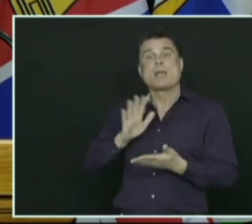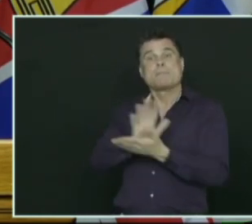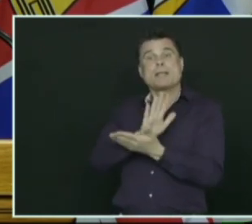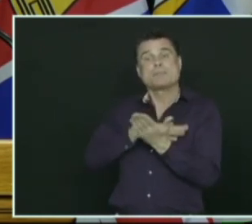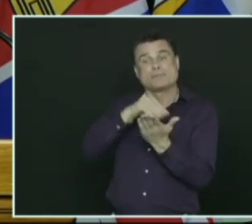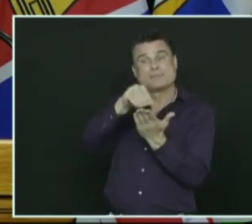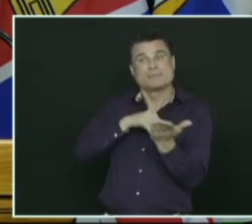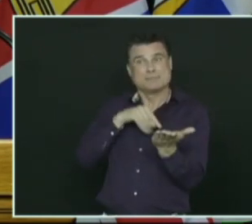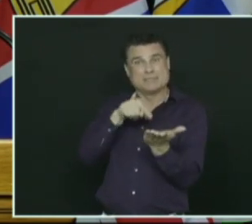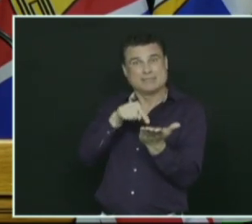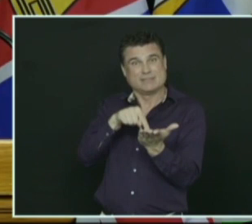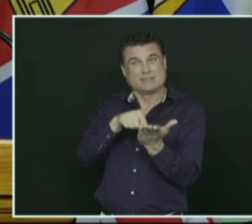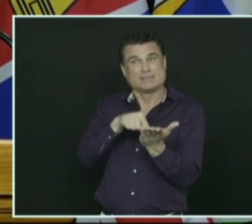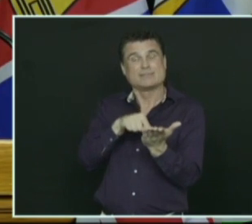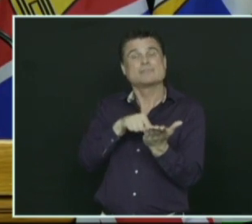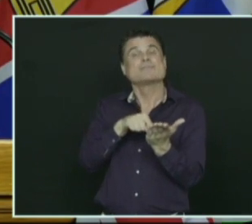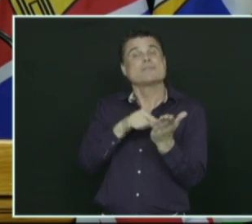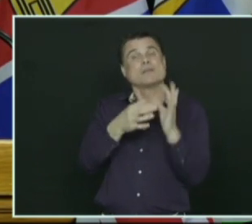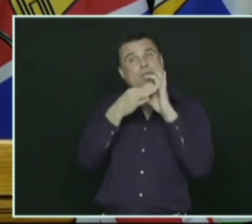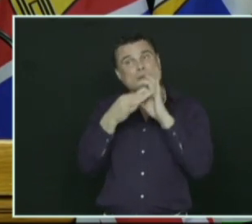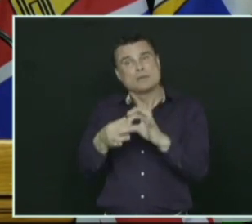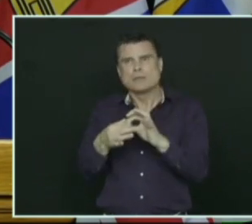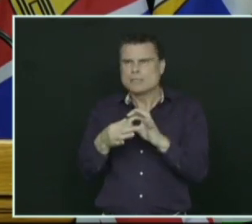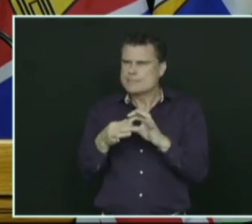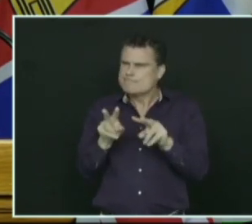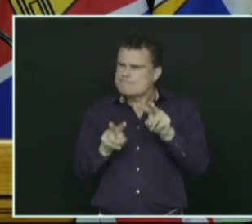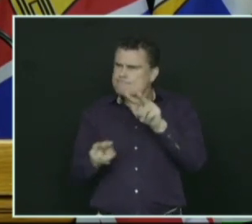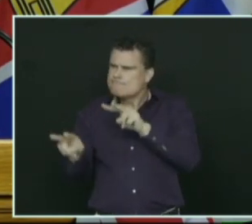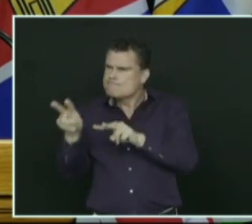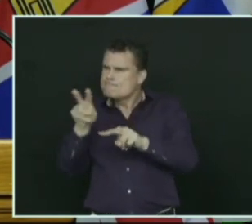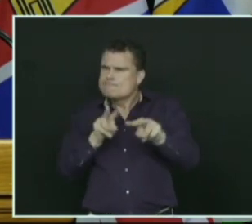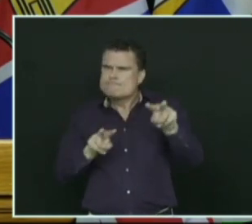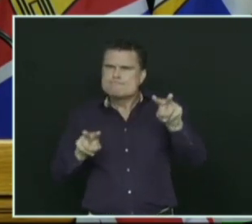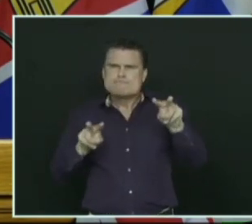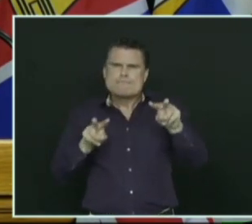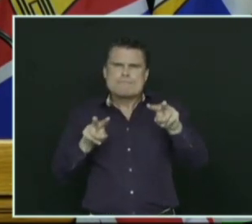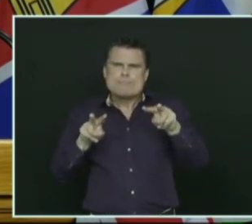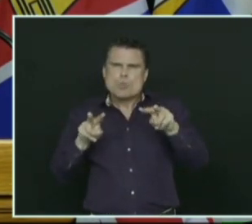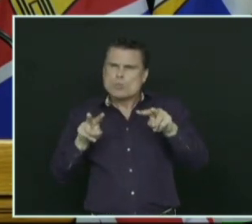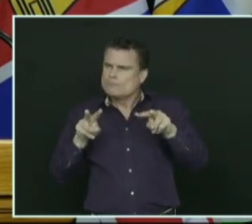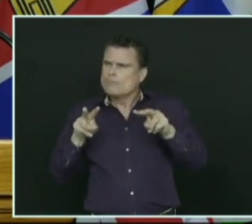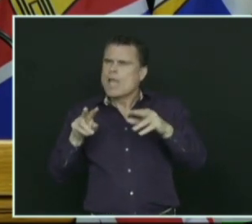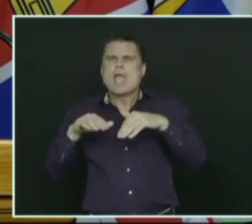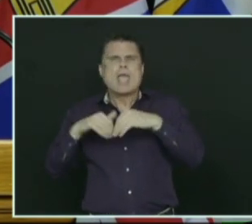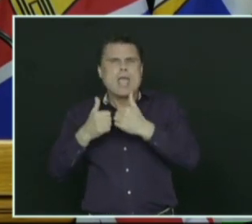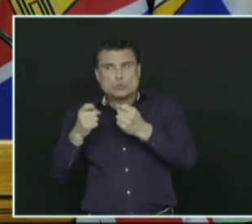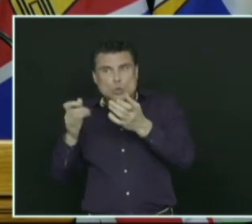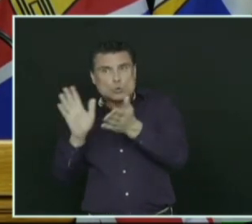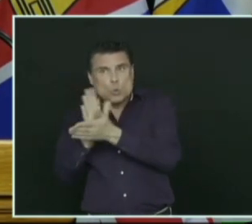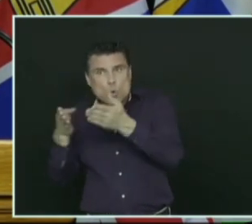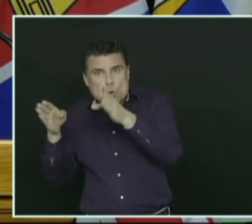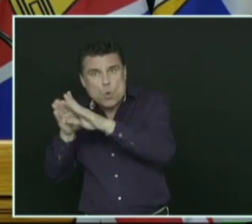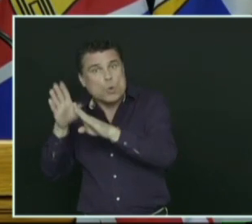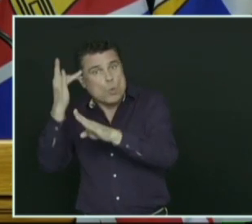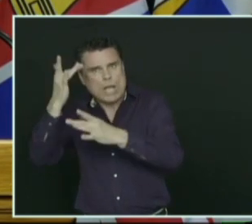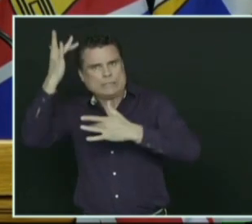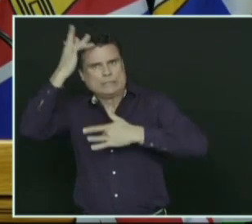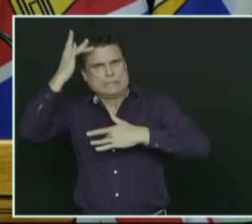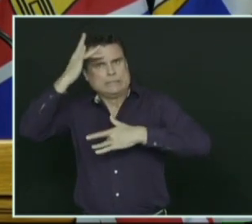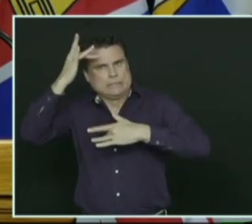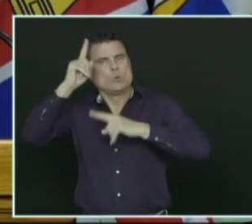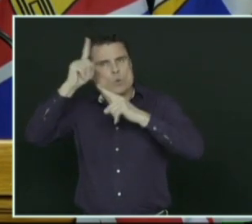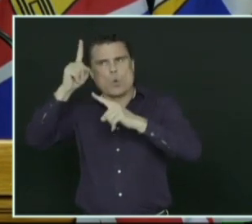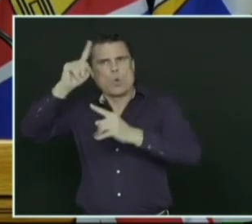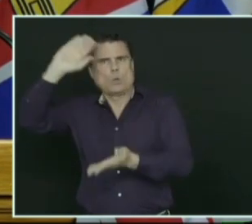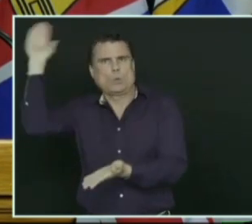Hi, Dr. Henry, Minister Dix. I wonder if there's any explanation why the Fraser Health Authority has more people in hospital than all the other health